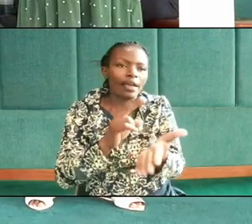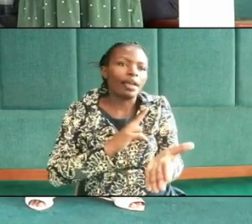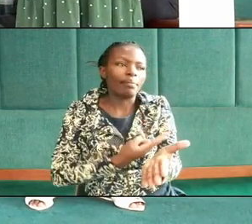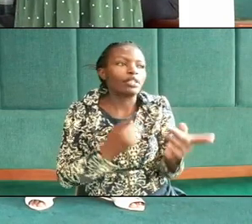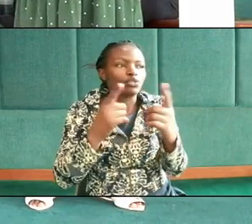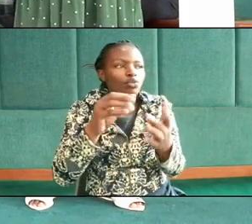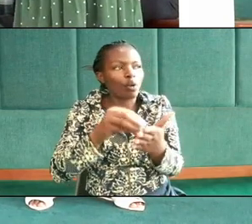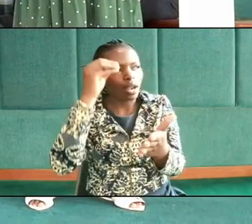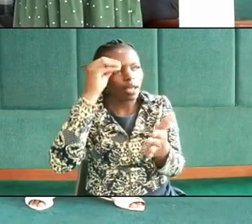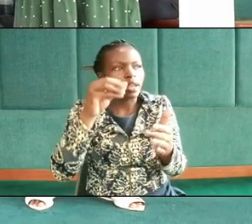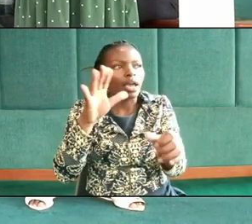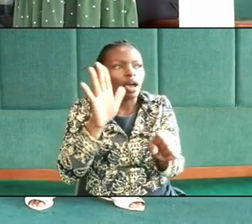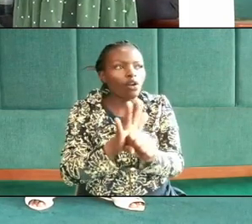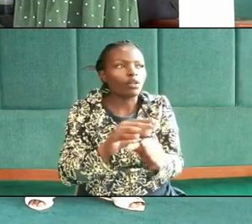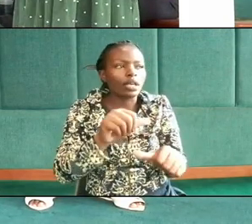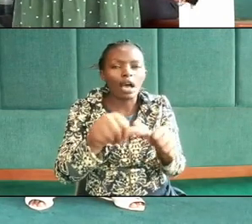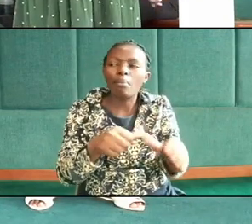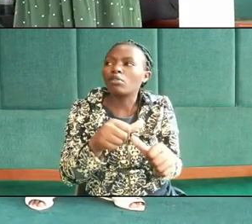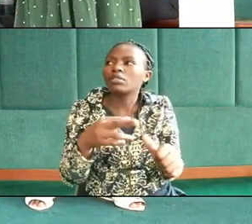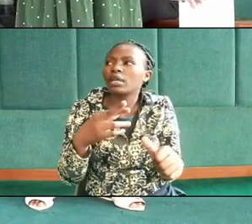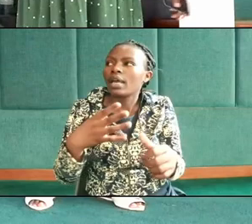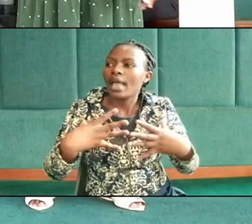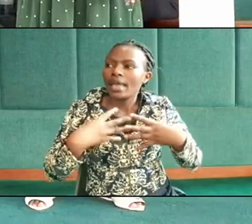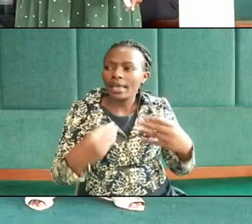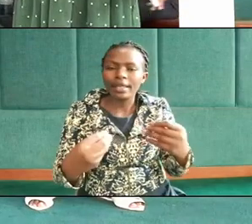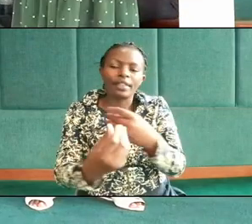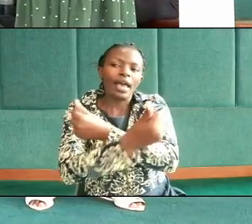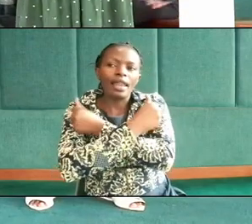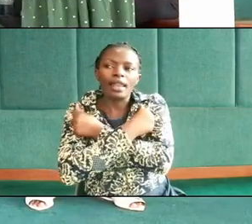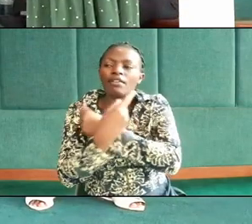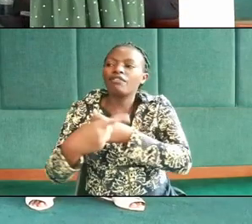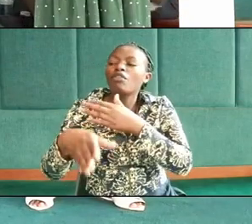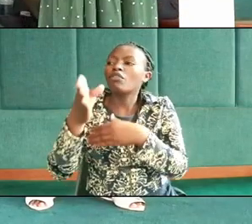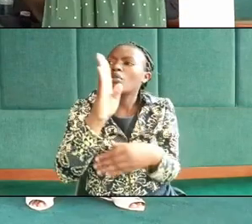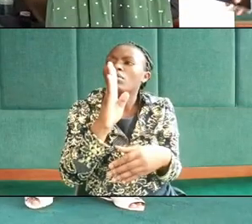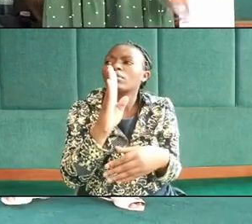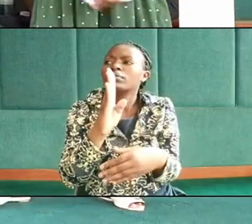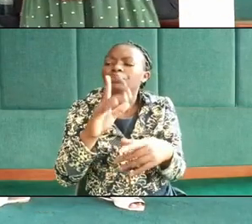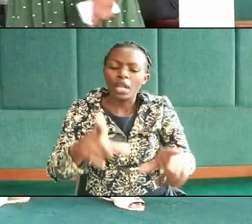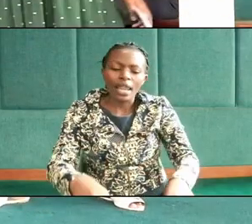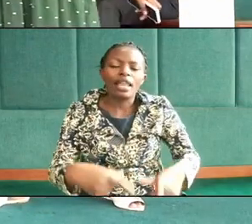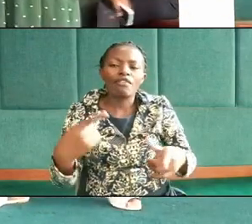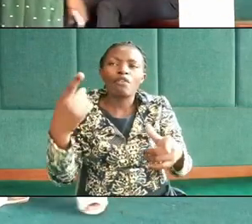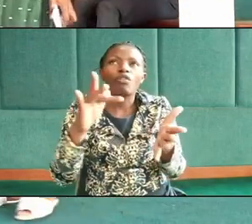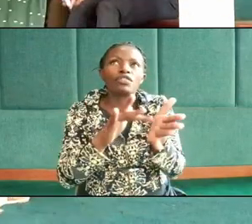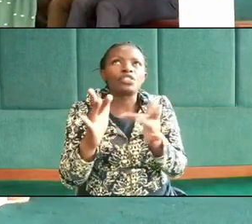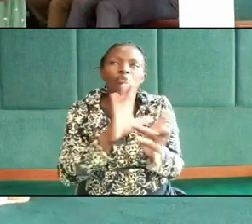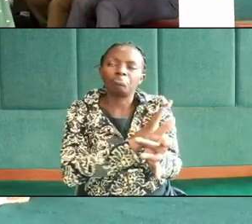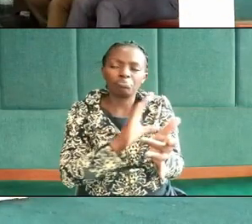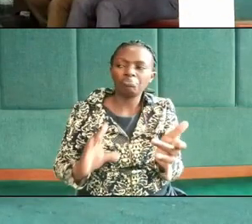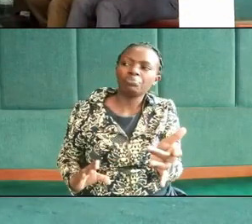to learn a lot of things about health, about the love of God, about the life of Jesus,